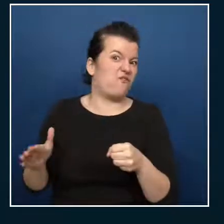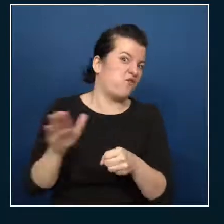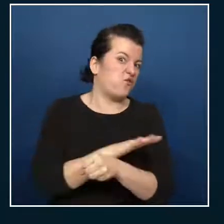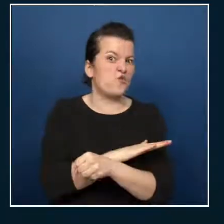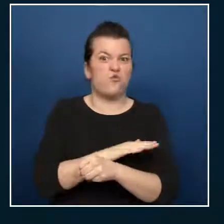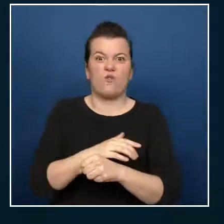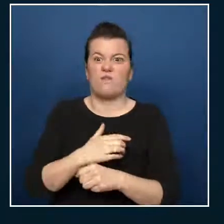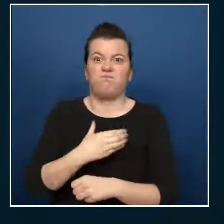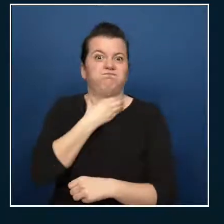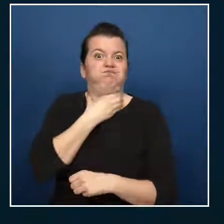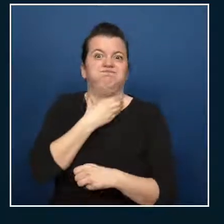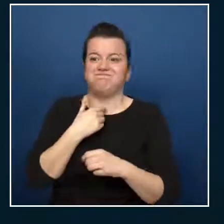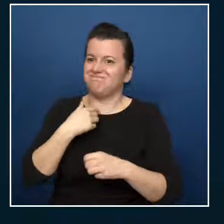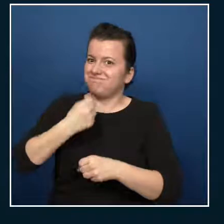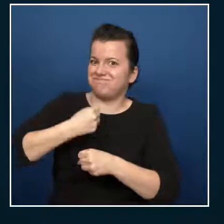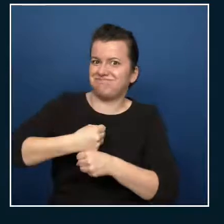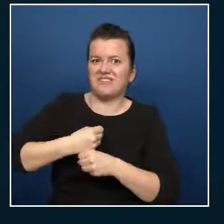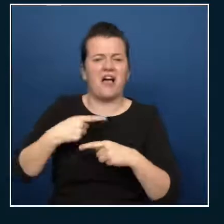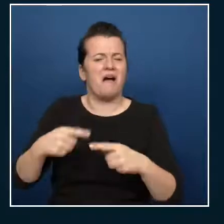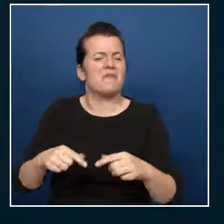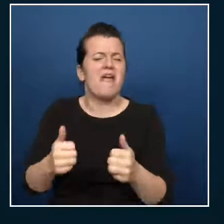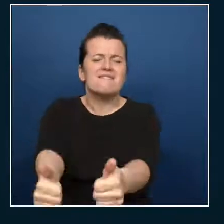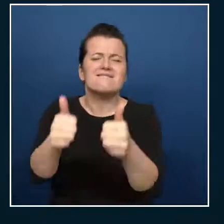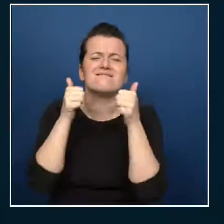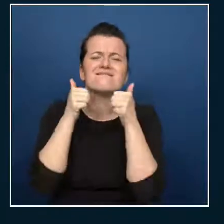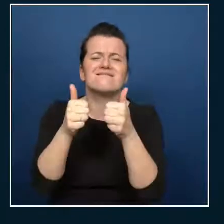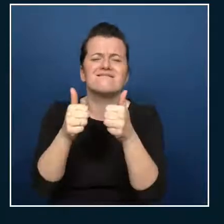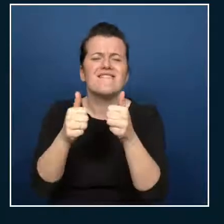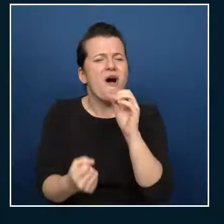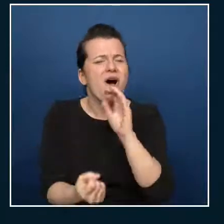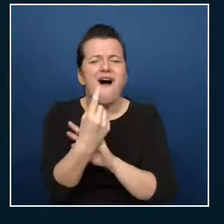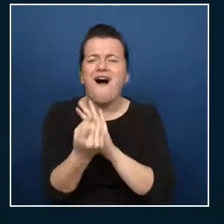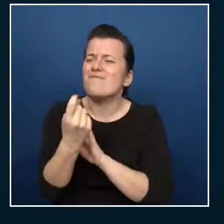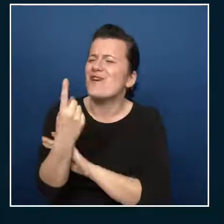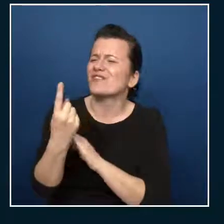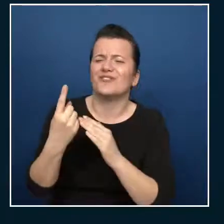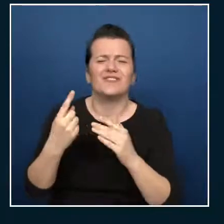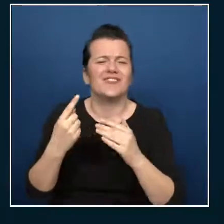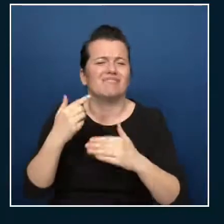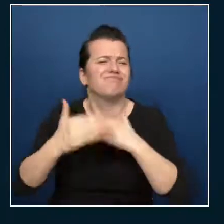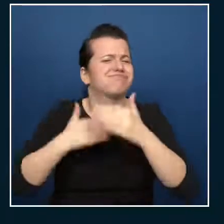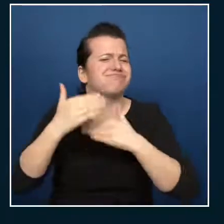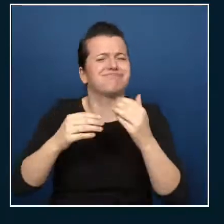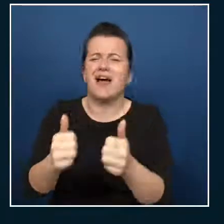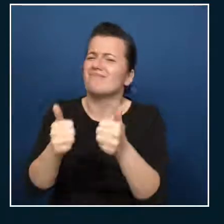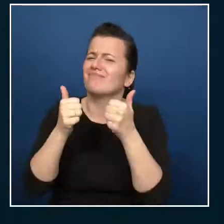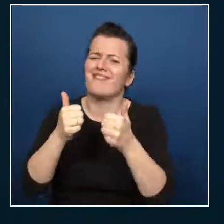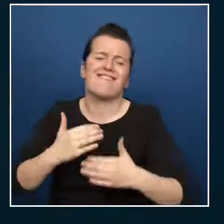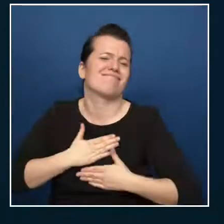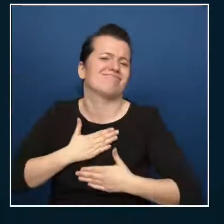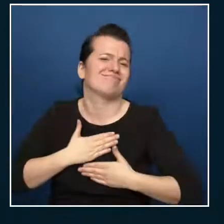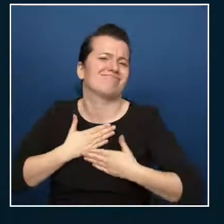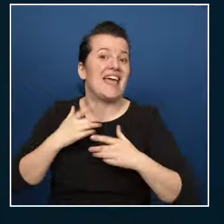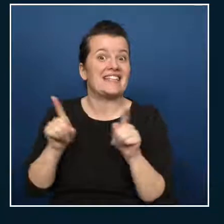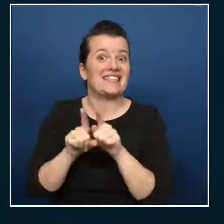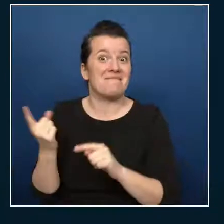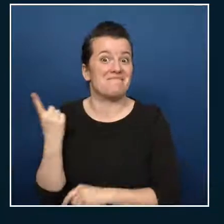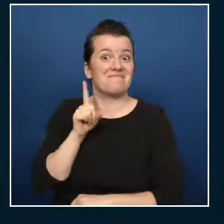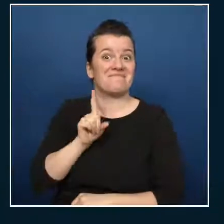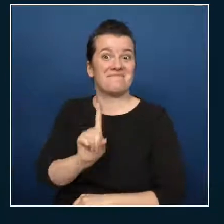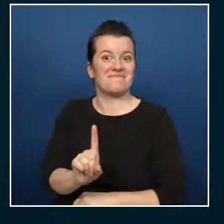awesome. More opportunities, and I'm glad to be here. Well, I guess we're glad to have you,